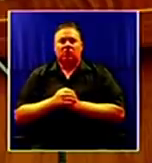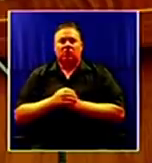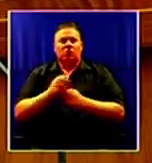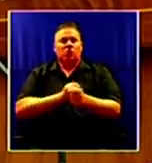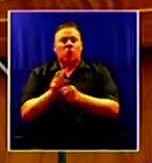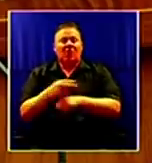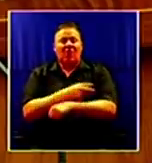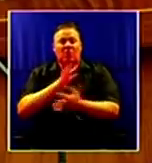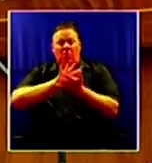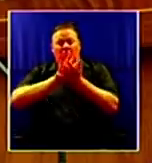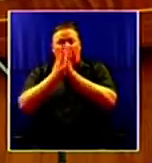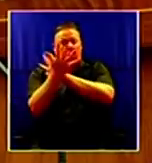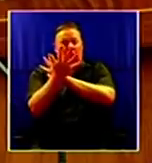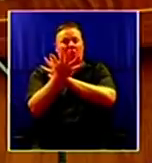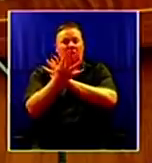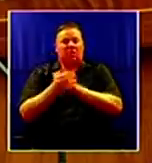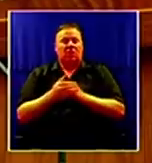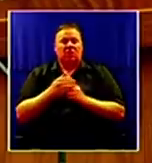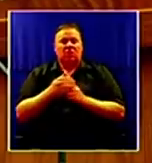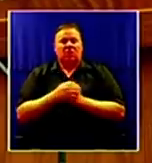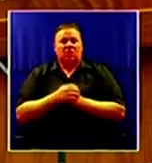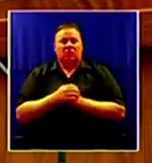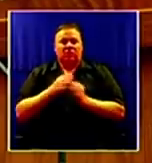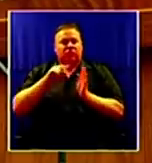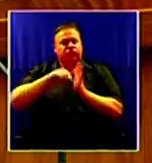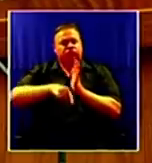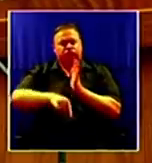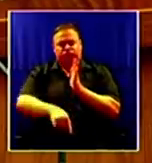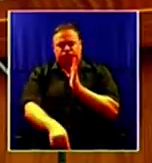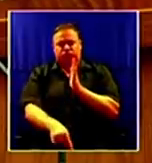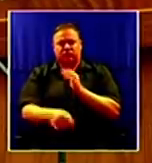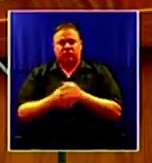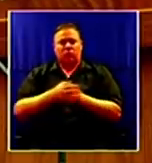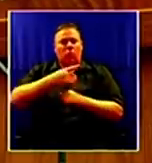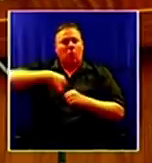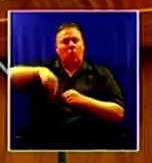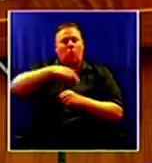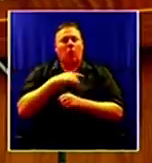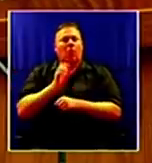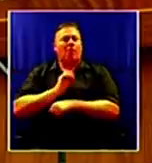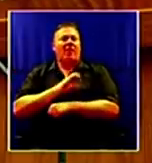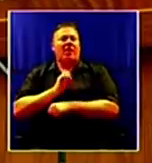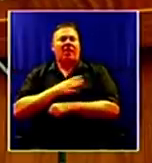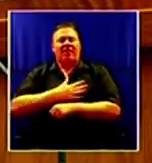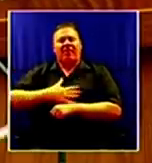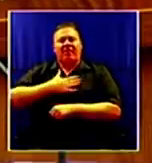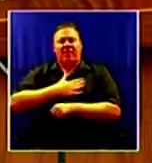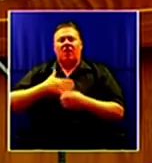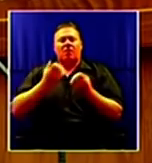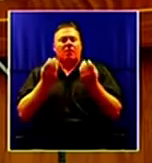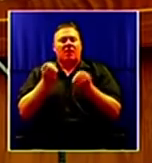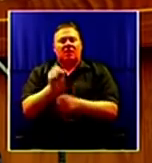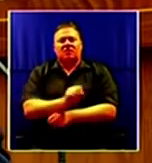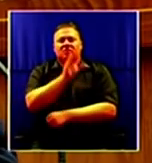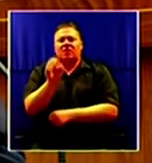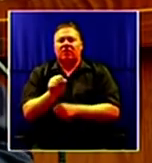COVID-19 runs deep, and we share in the collective pain of many South Africans who have lost